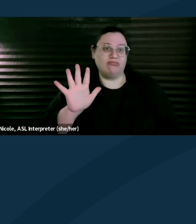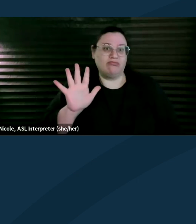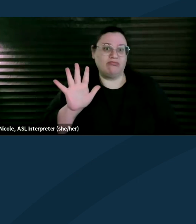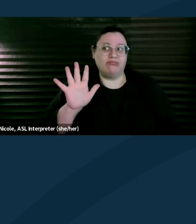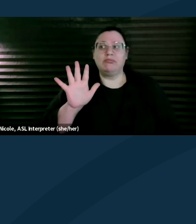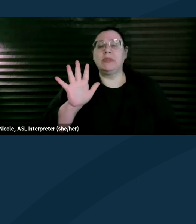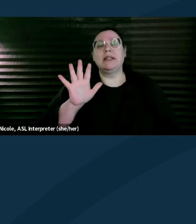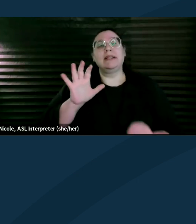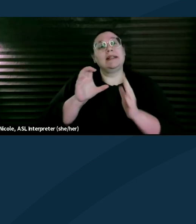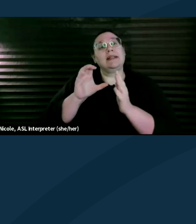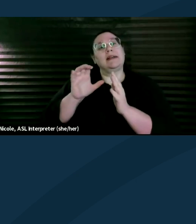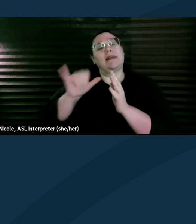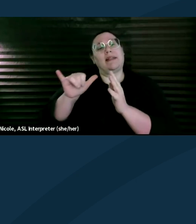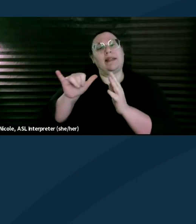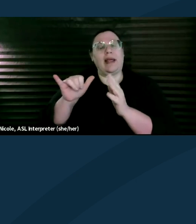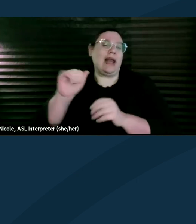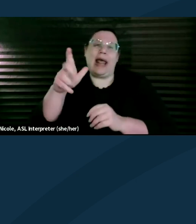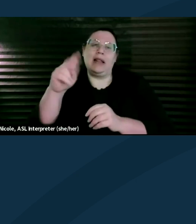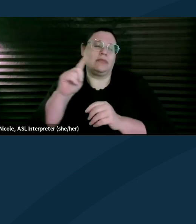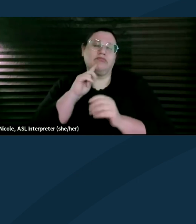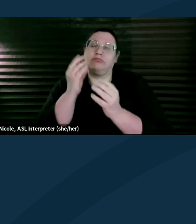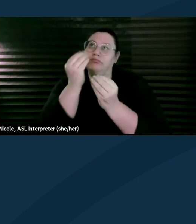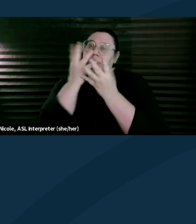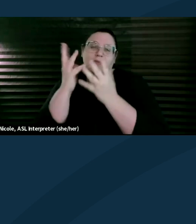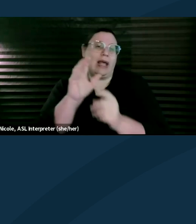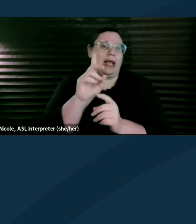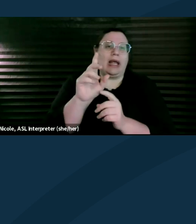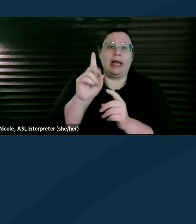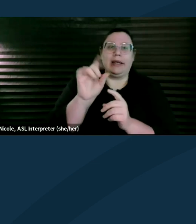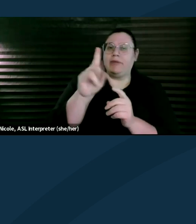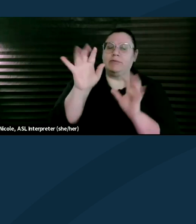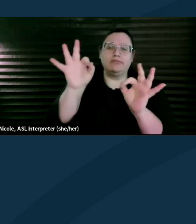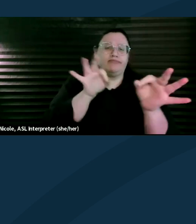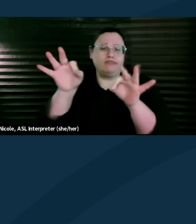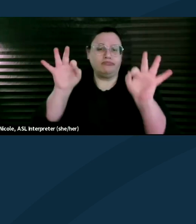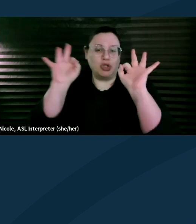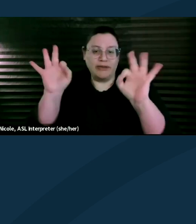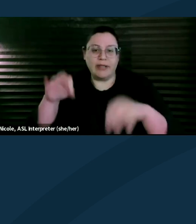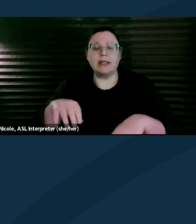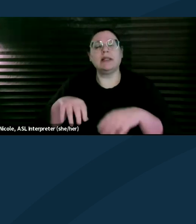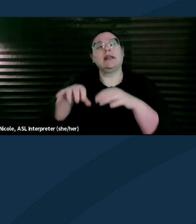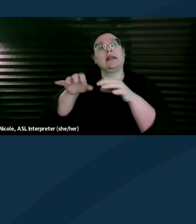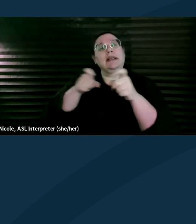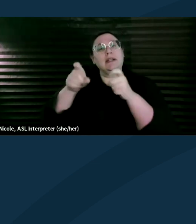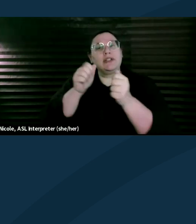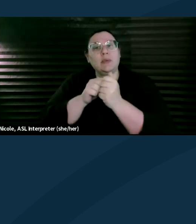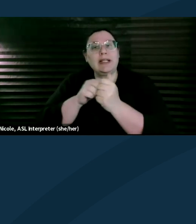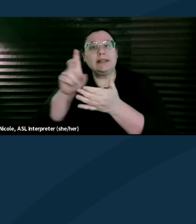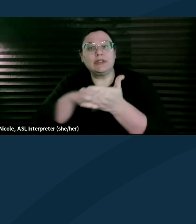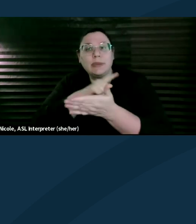with, and Allison did such a great job, and Stephen did such a great job on this. It deals with discrimination based